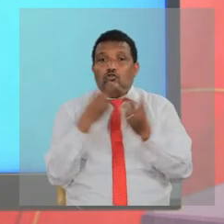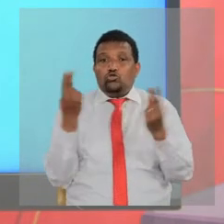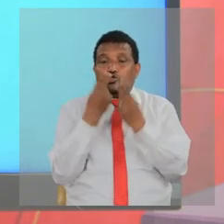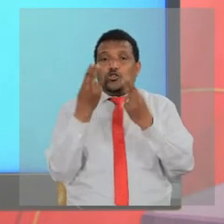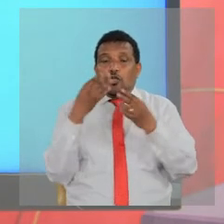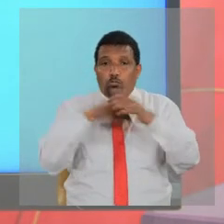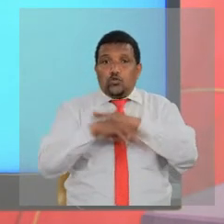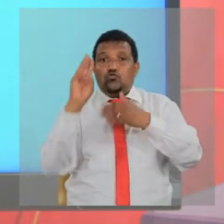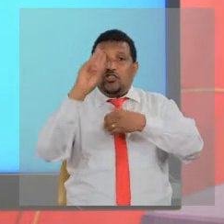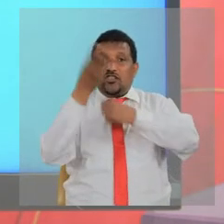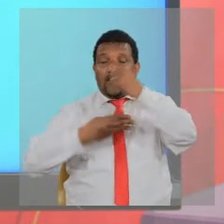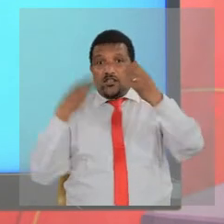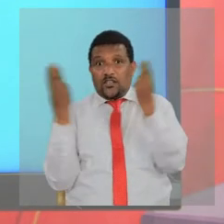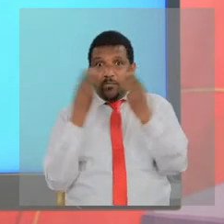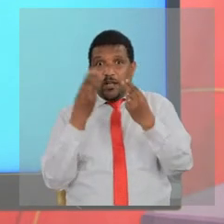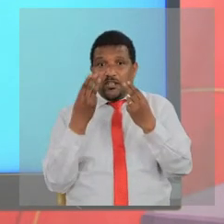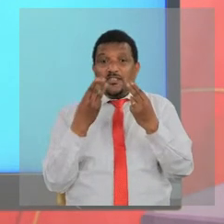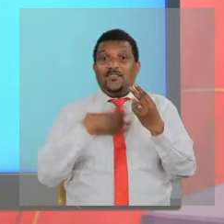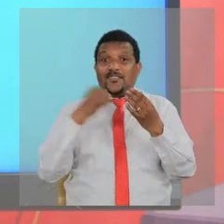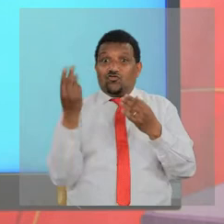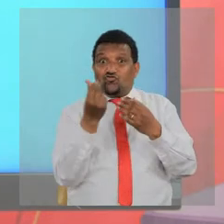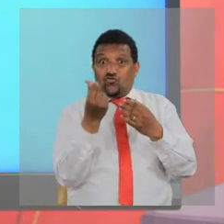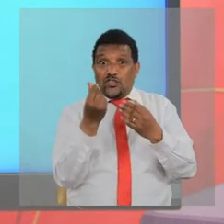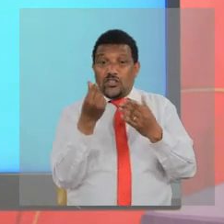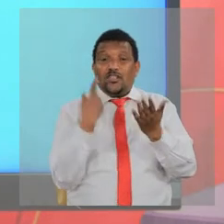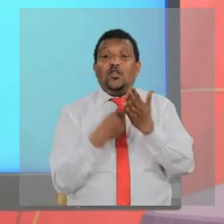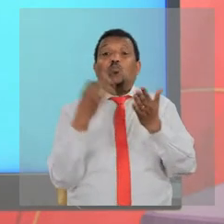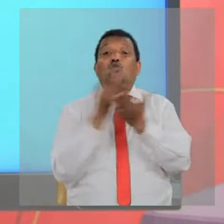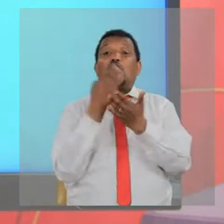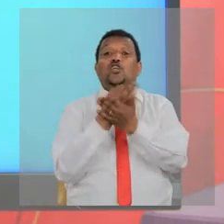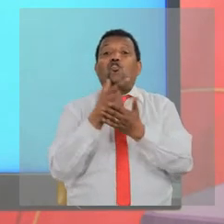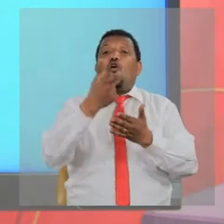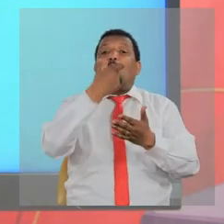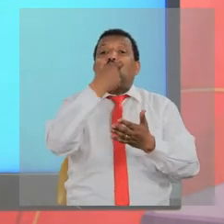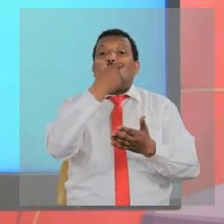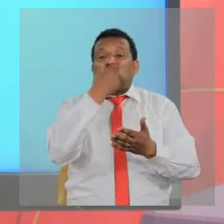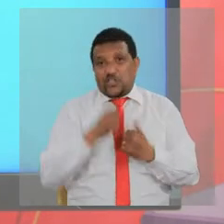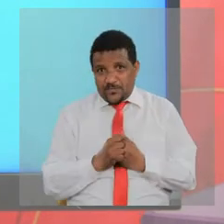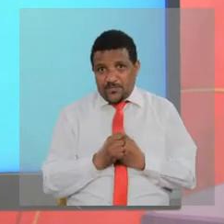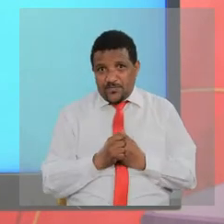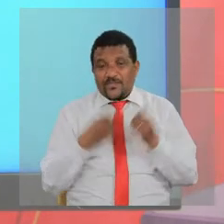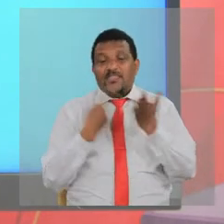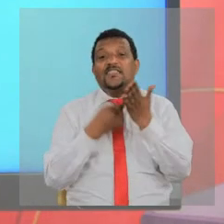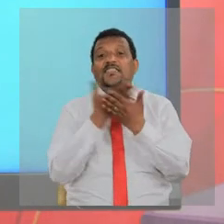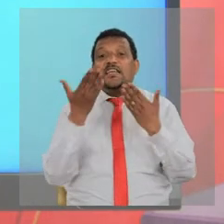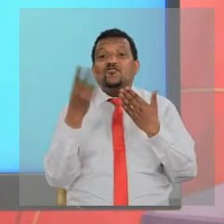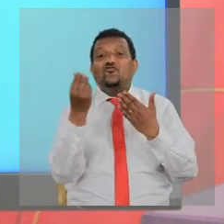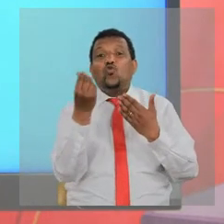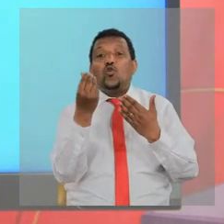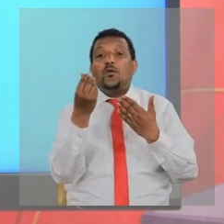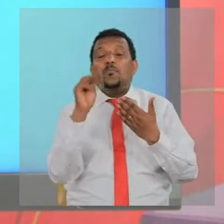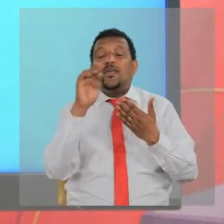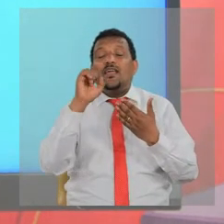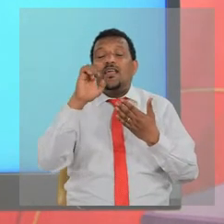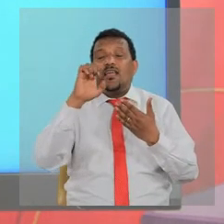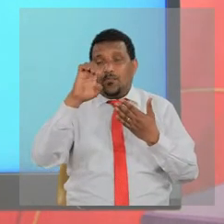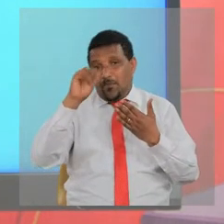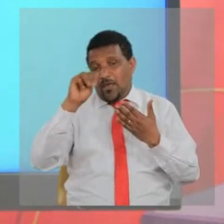the input weight. And when we use this flour mill for the production of biscuits, in this case, the flour mill became